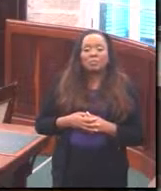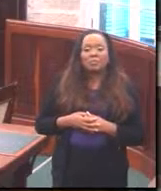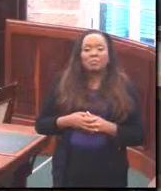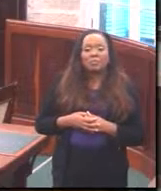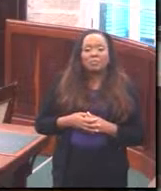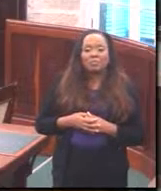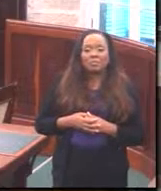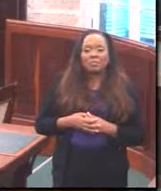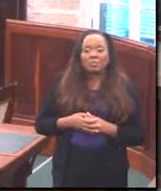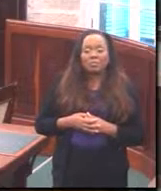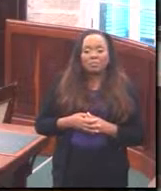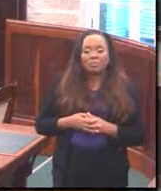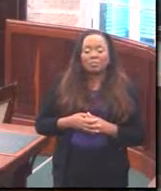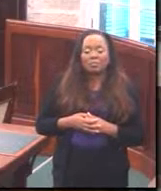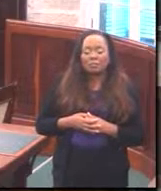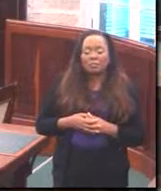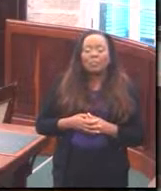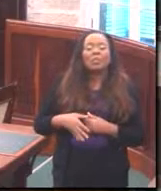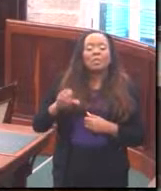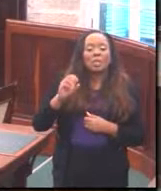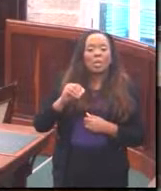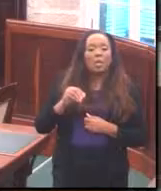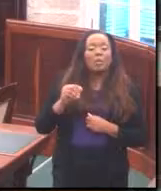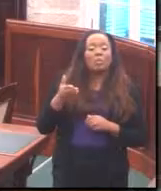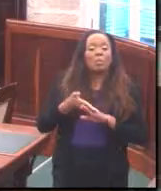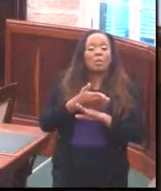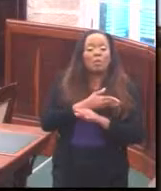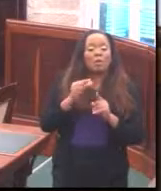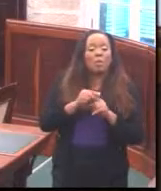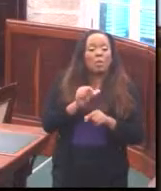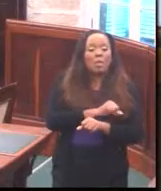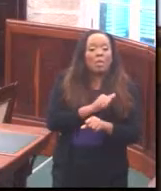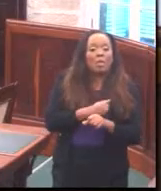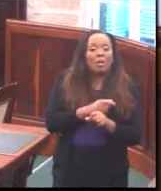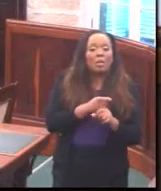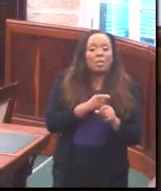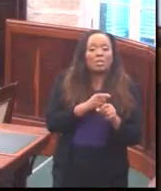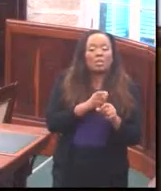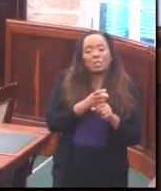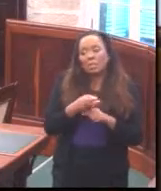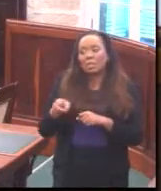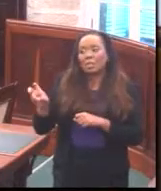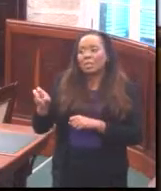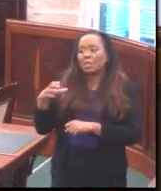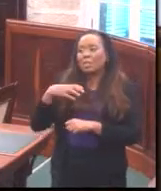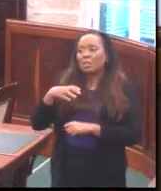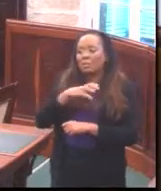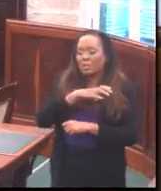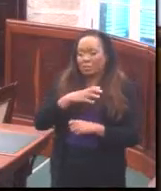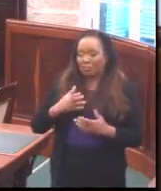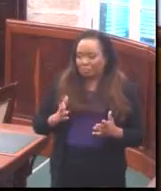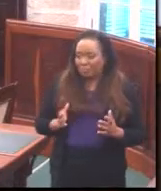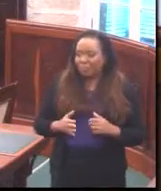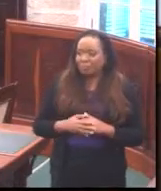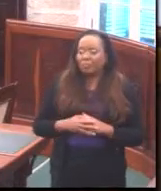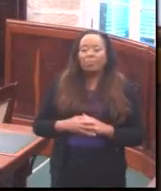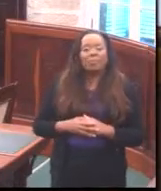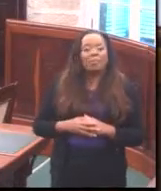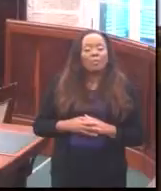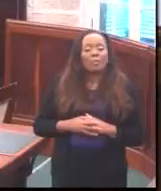of the word authority with commission. Let us do that. And let us tell the